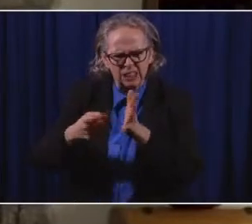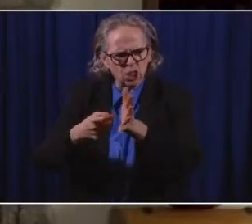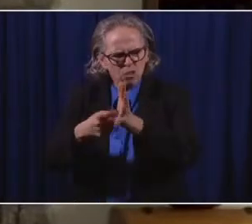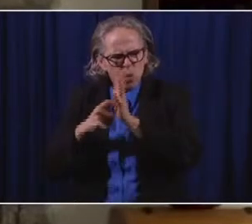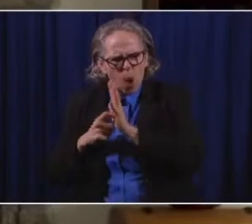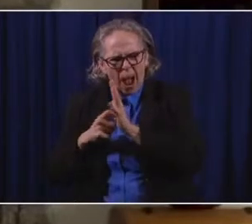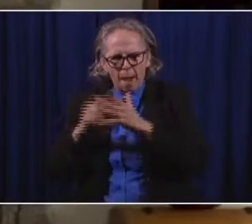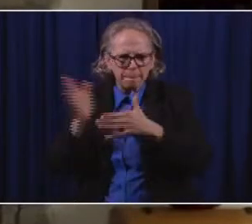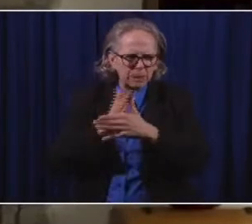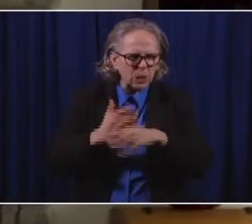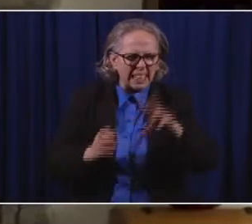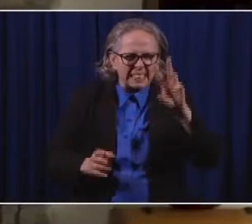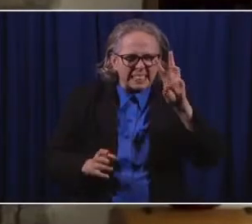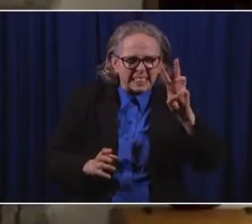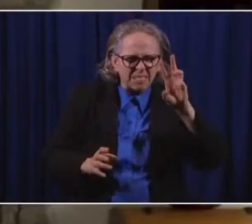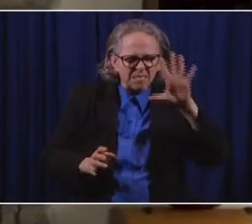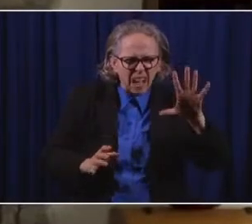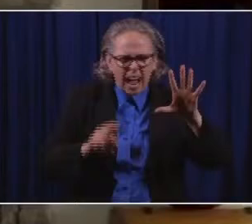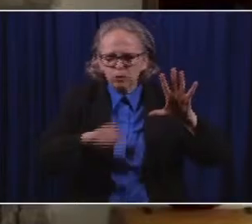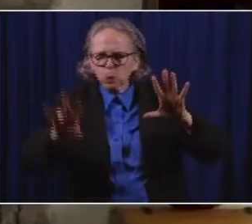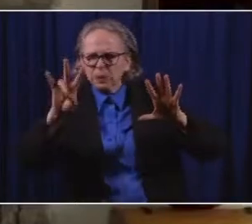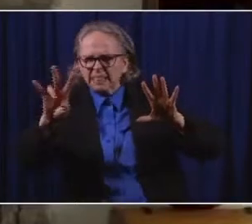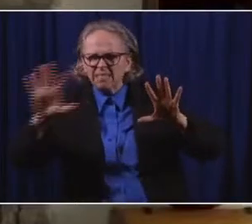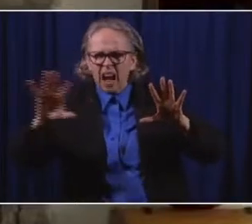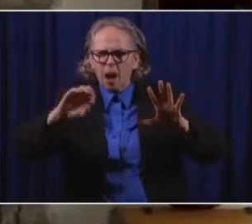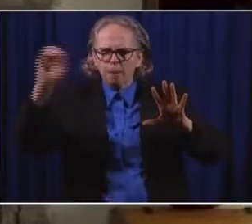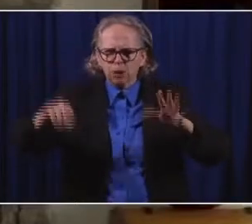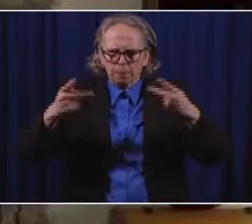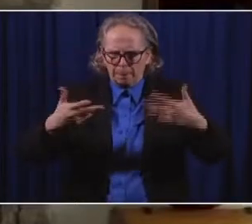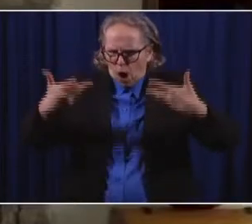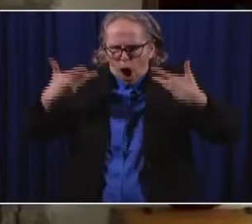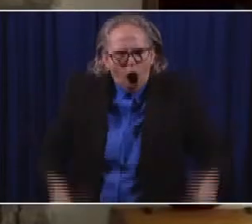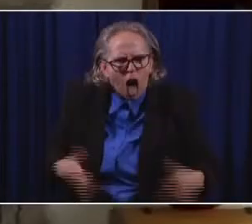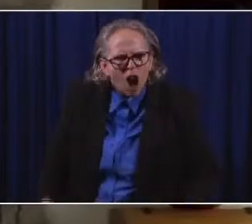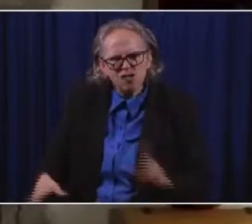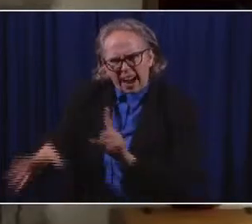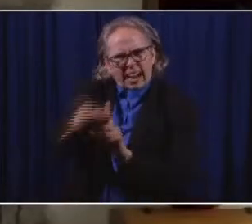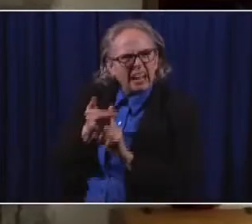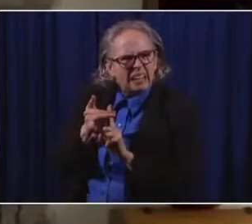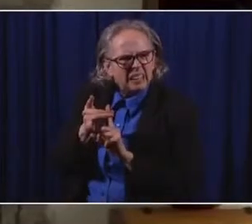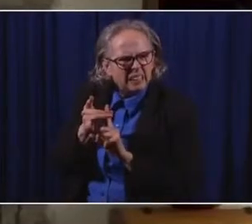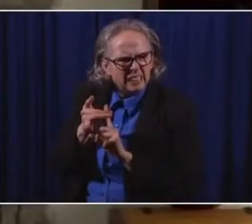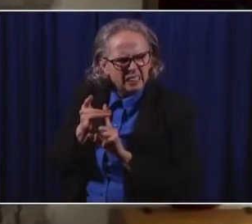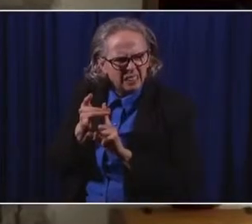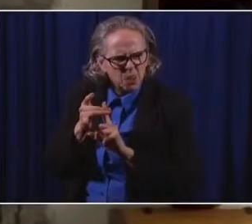scientist, but we're not even beginning down that pathway.